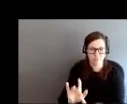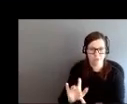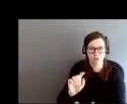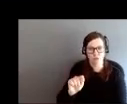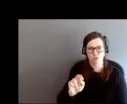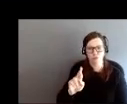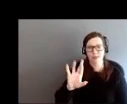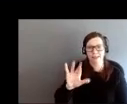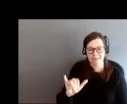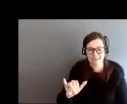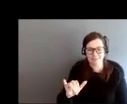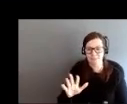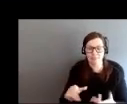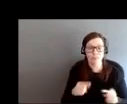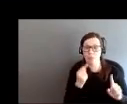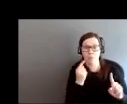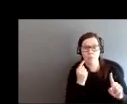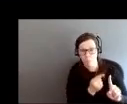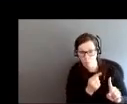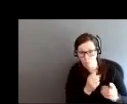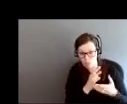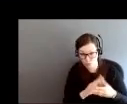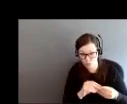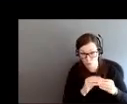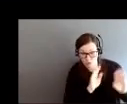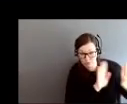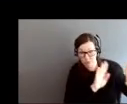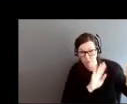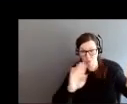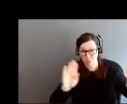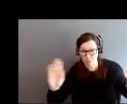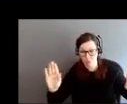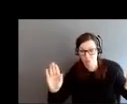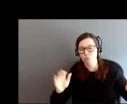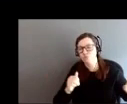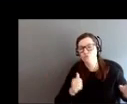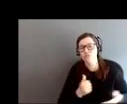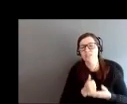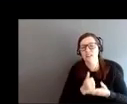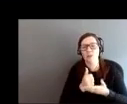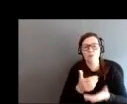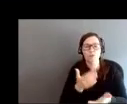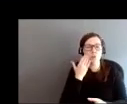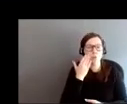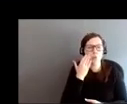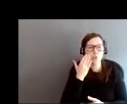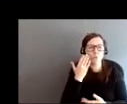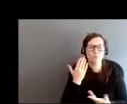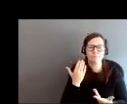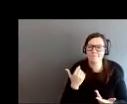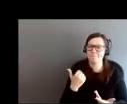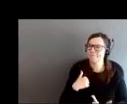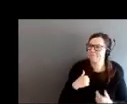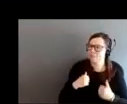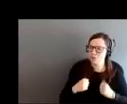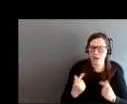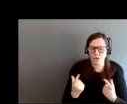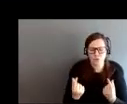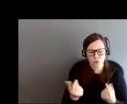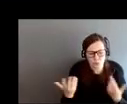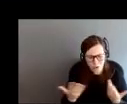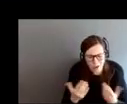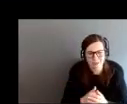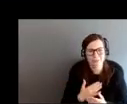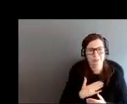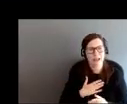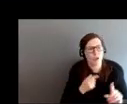map it out, to have an idea of a bigger picture. What are you trying to do? Why am I trying to do it? And is what you're putting together making